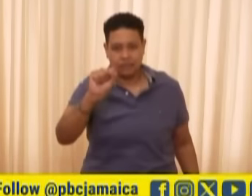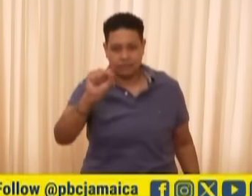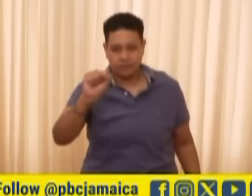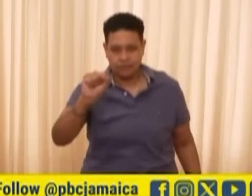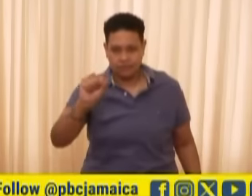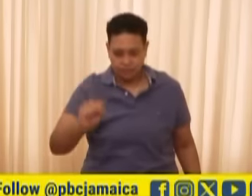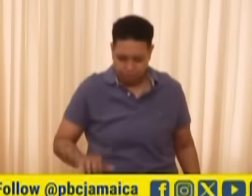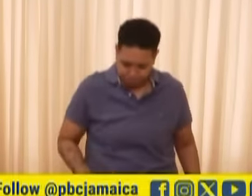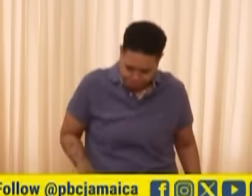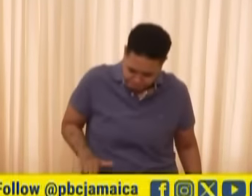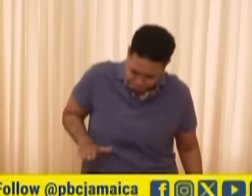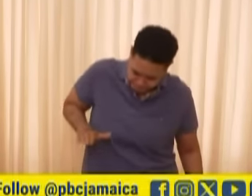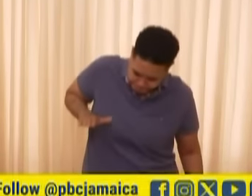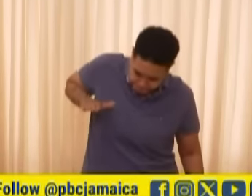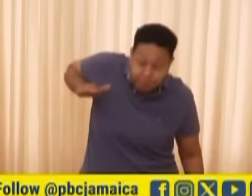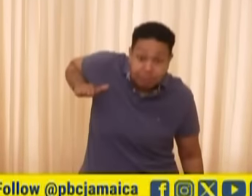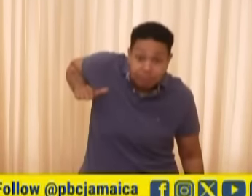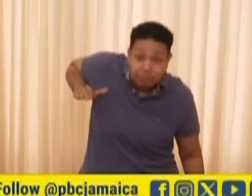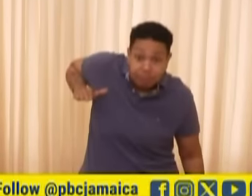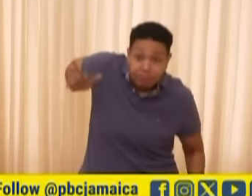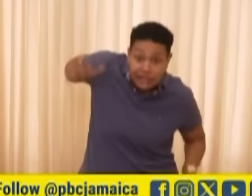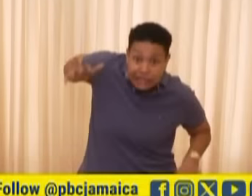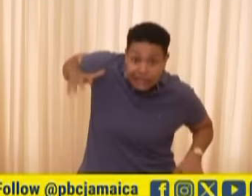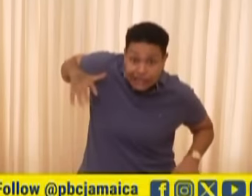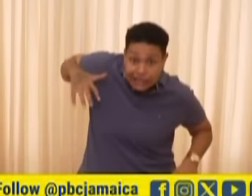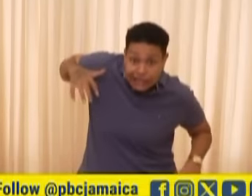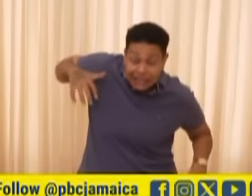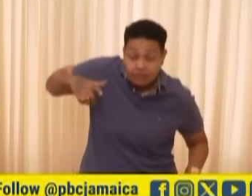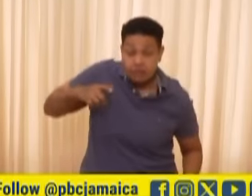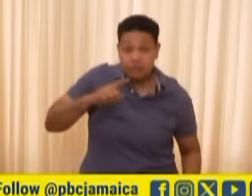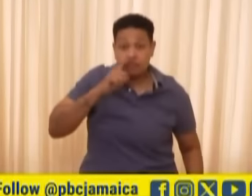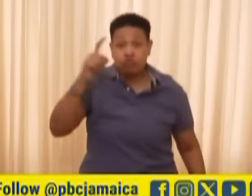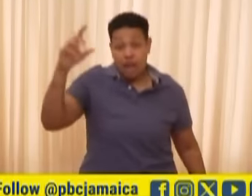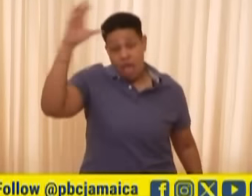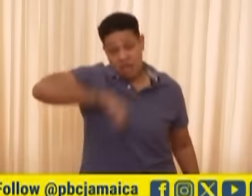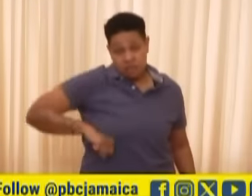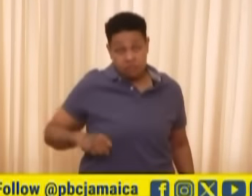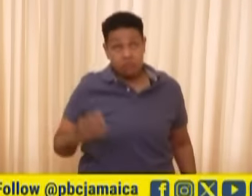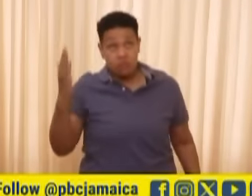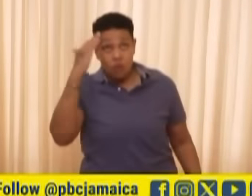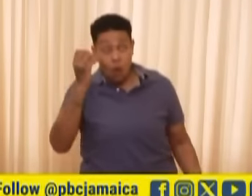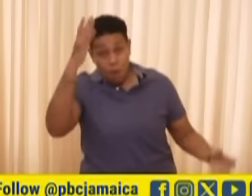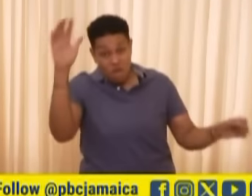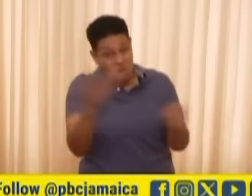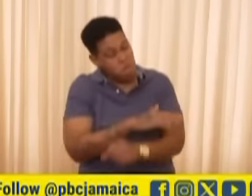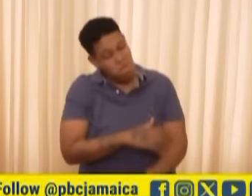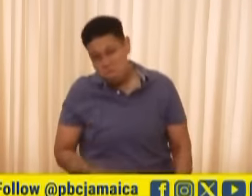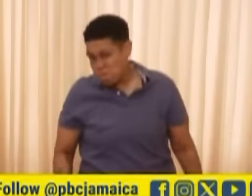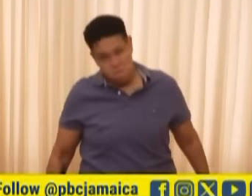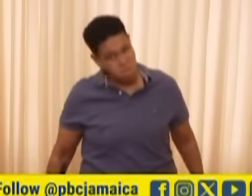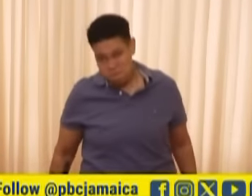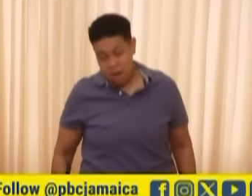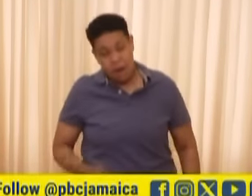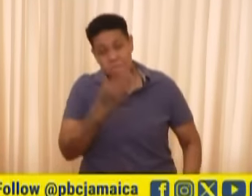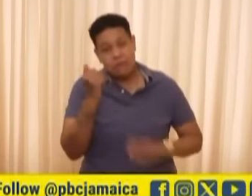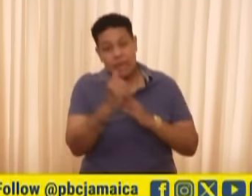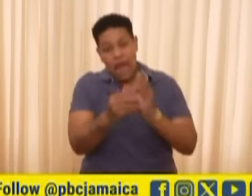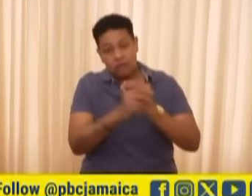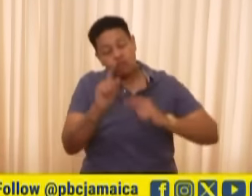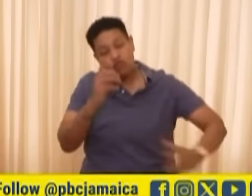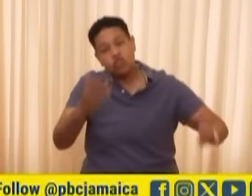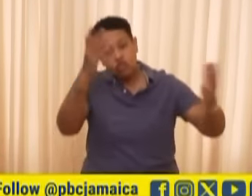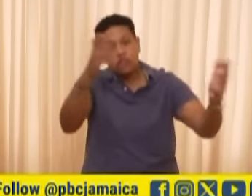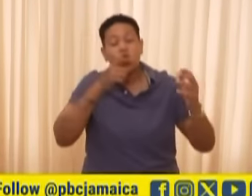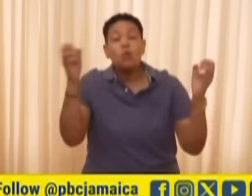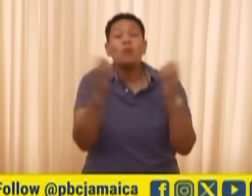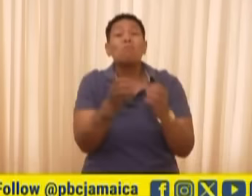rainfall. This is really an estimate. A better guide actually suggests that it will be